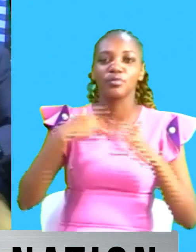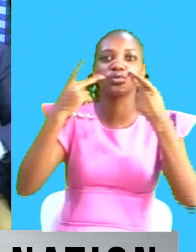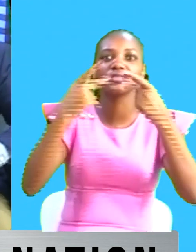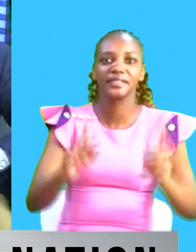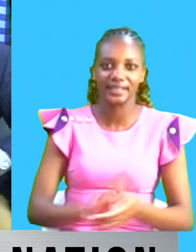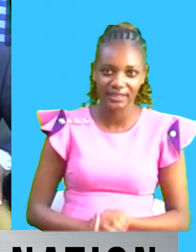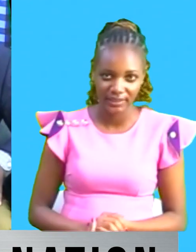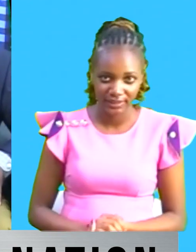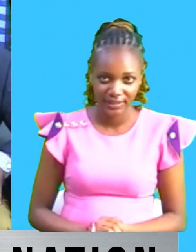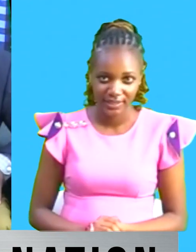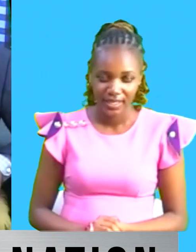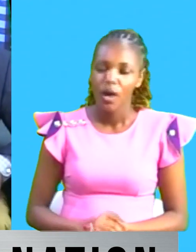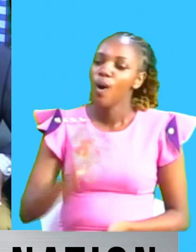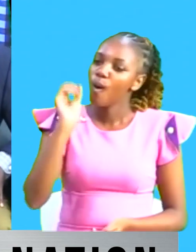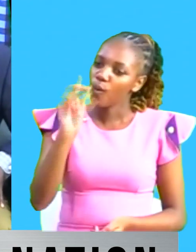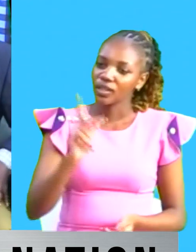then Nicholas,